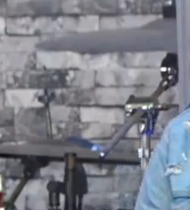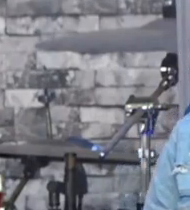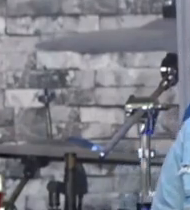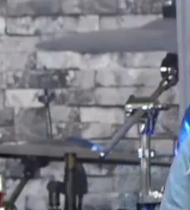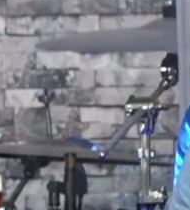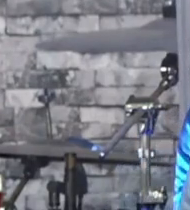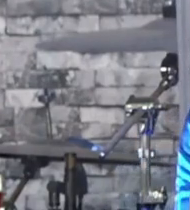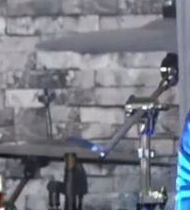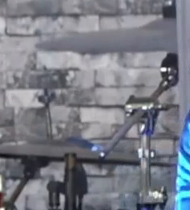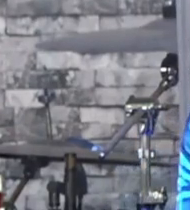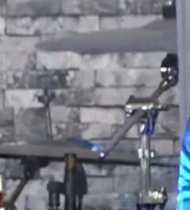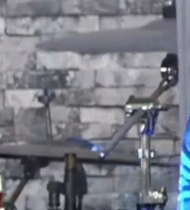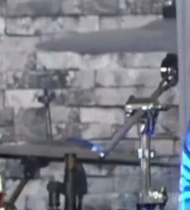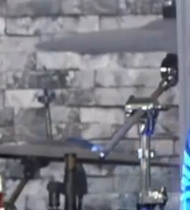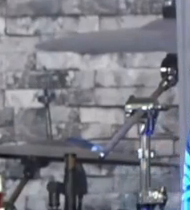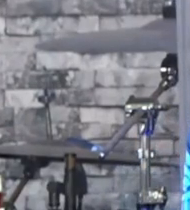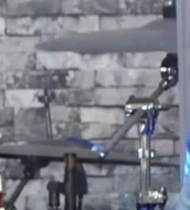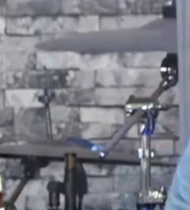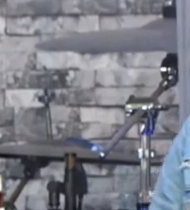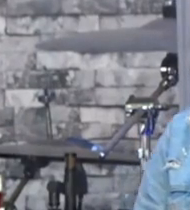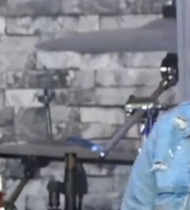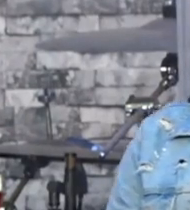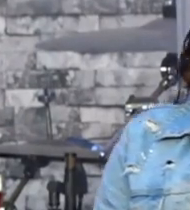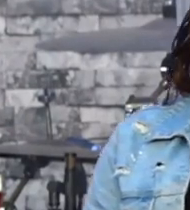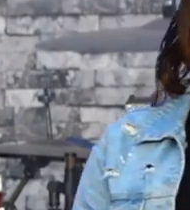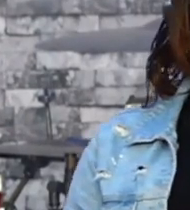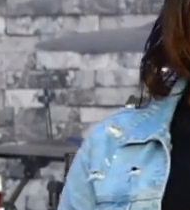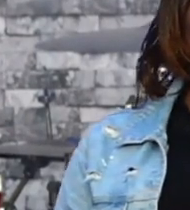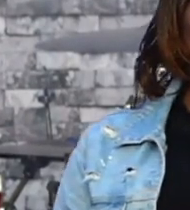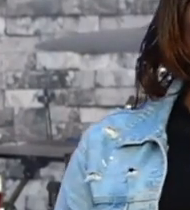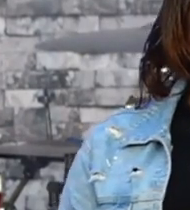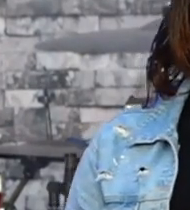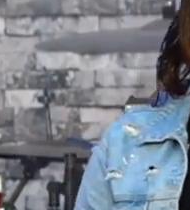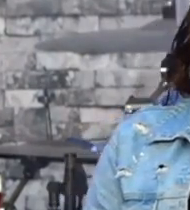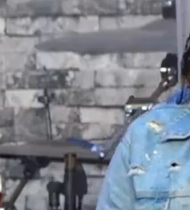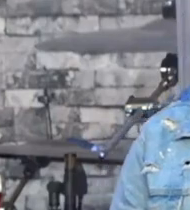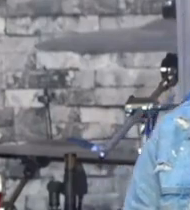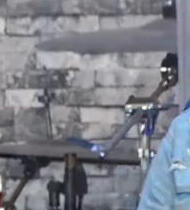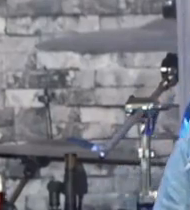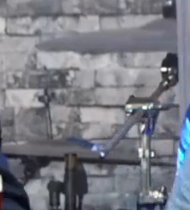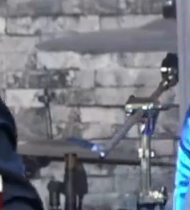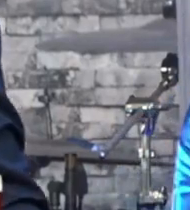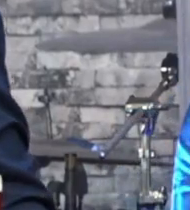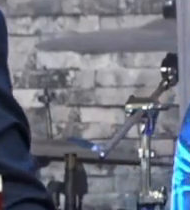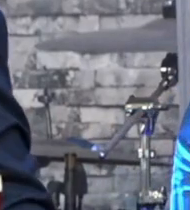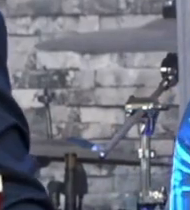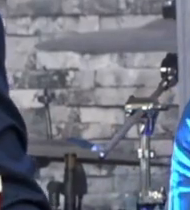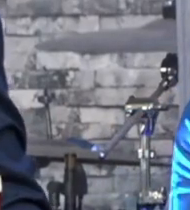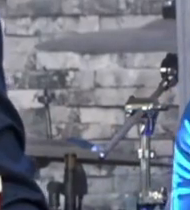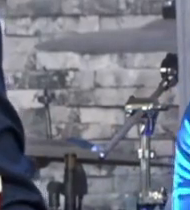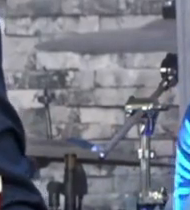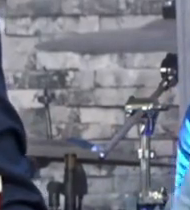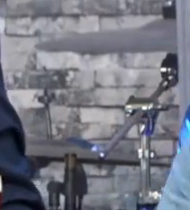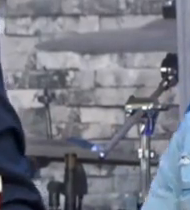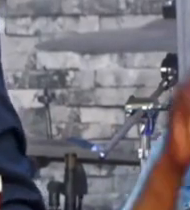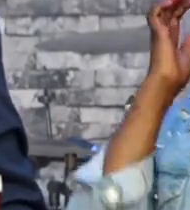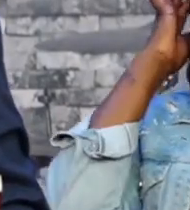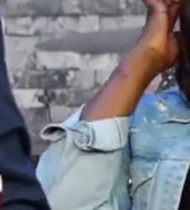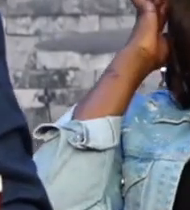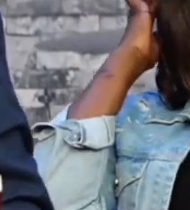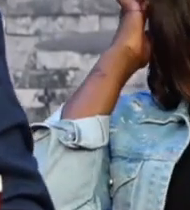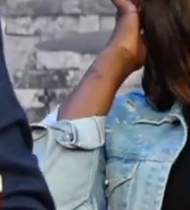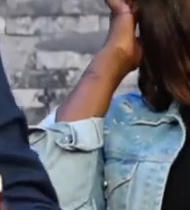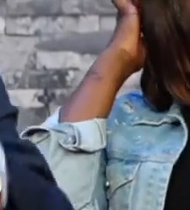you water that you never thirst again. Utapata yule atakupatia maji yenye itakufanya usiwahi pata kiu tena. And guess what?